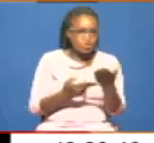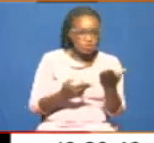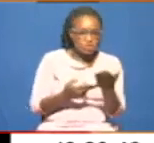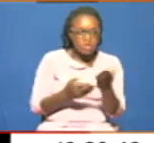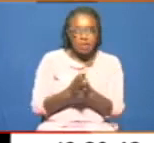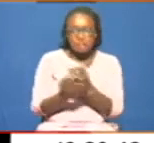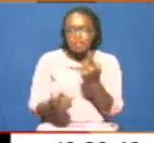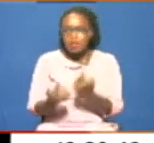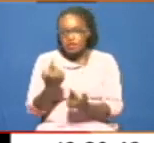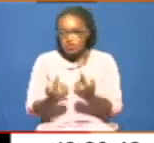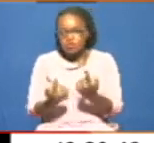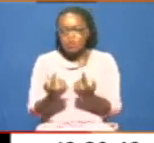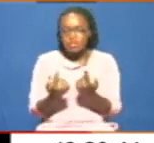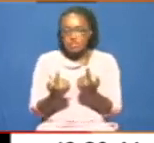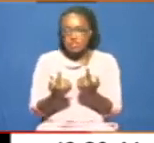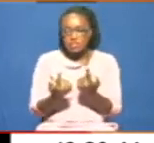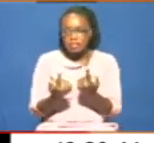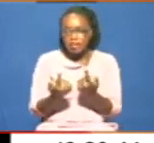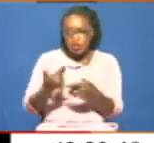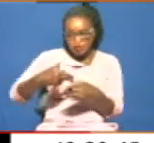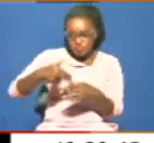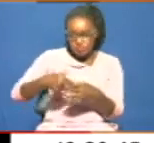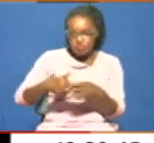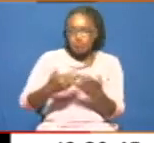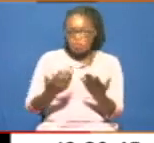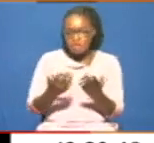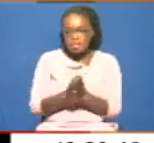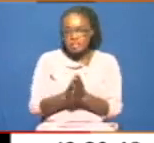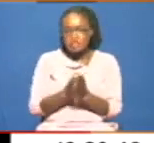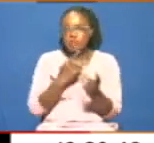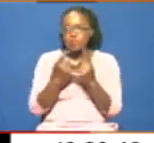fuels for cooking. And we are talking about